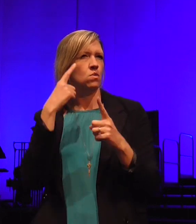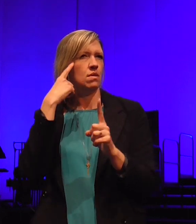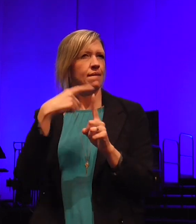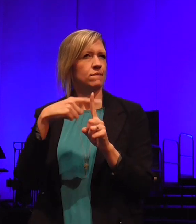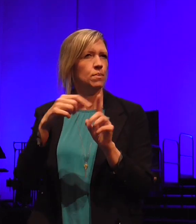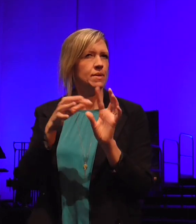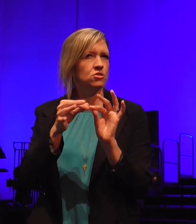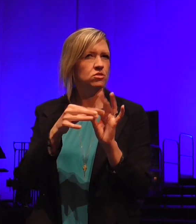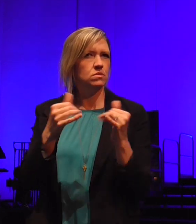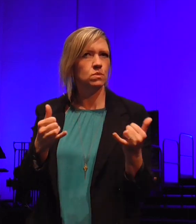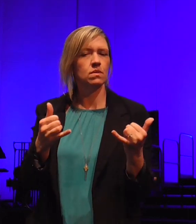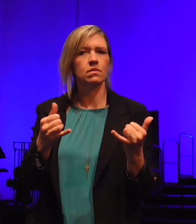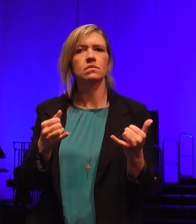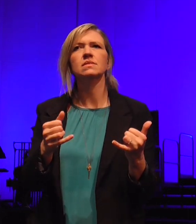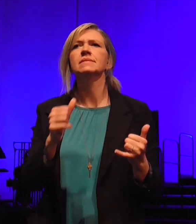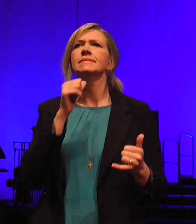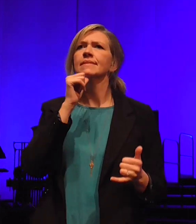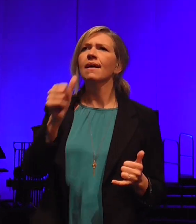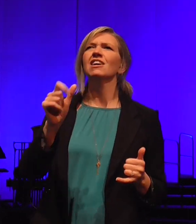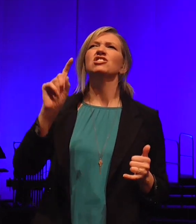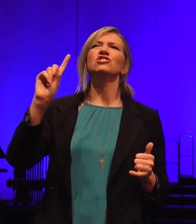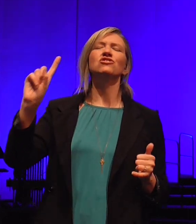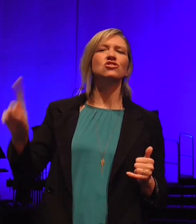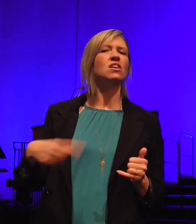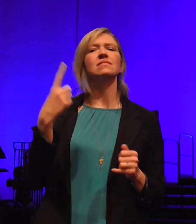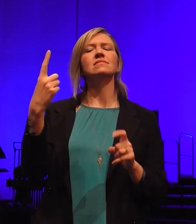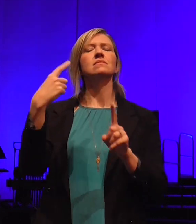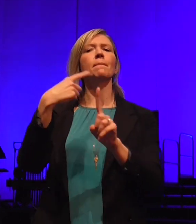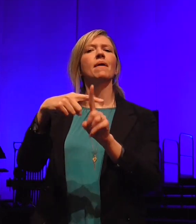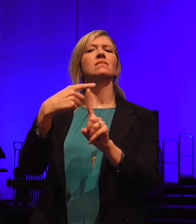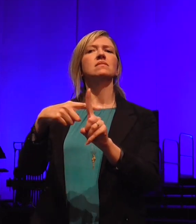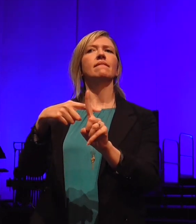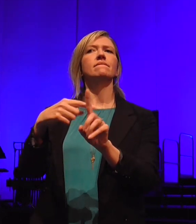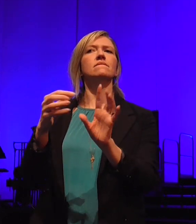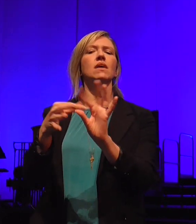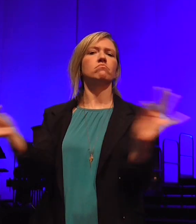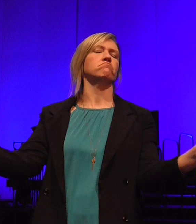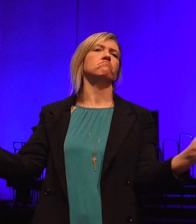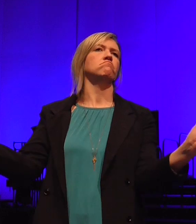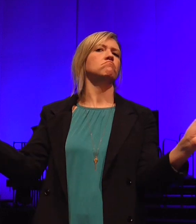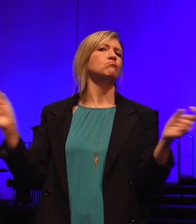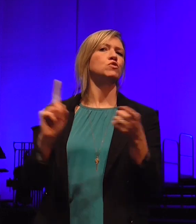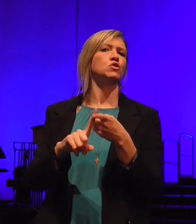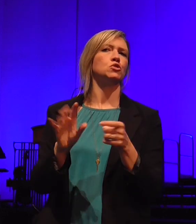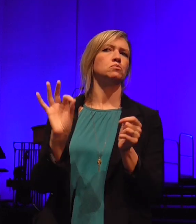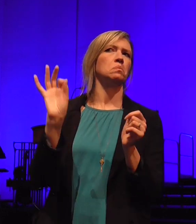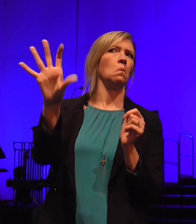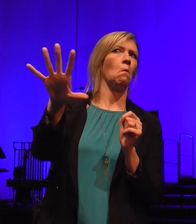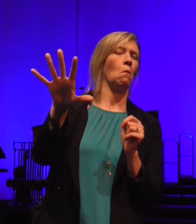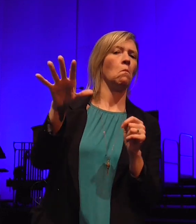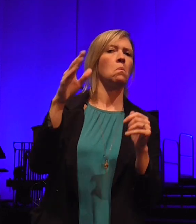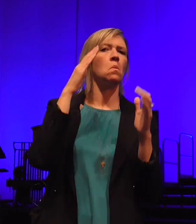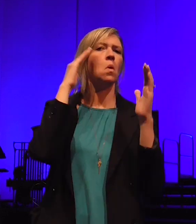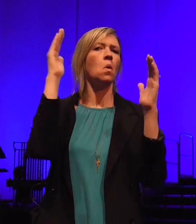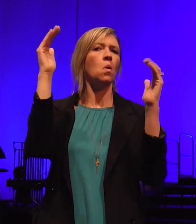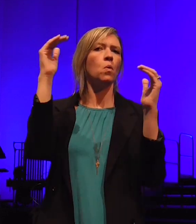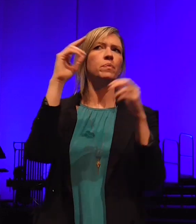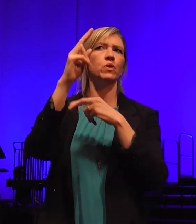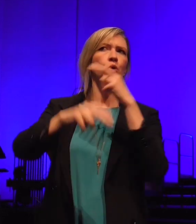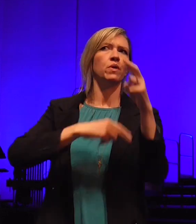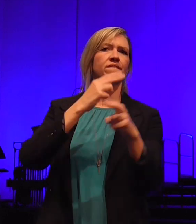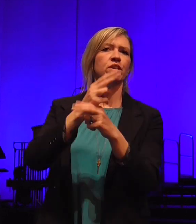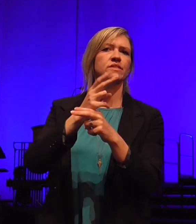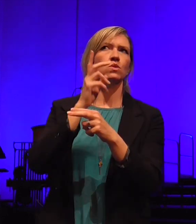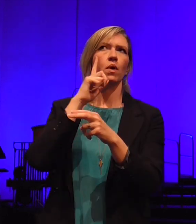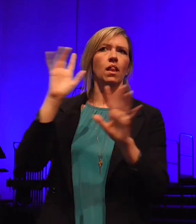today. They aren't just positive statements to state in hopes that will bring